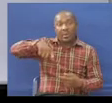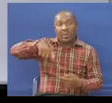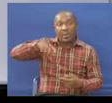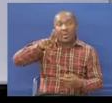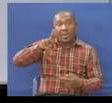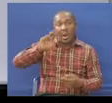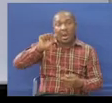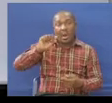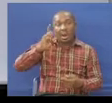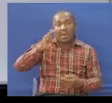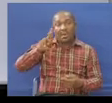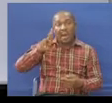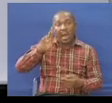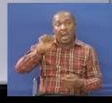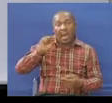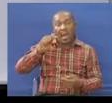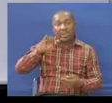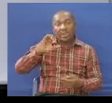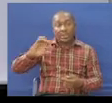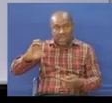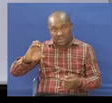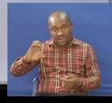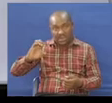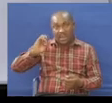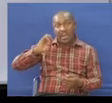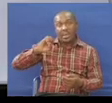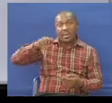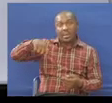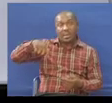When I say solving quadratic equation, means find